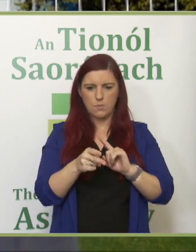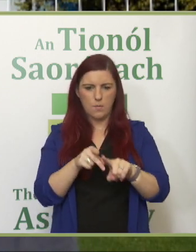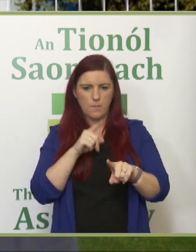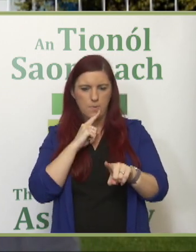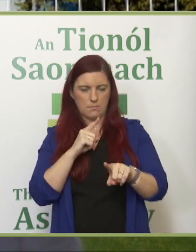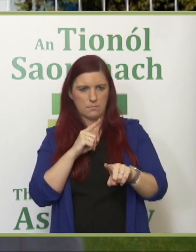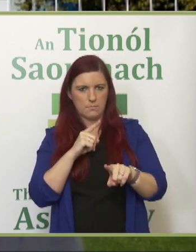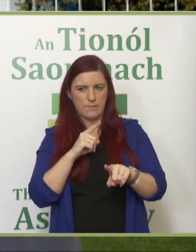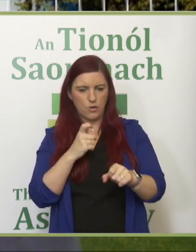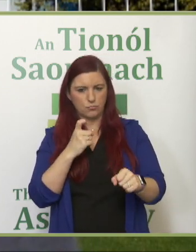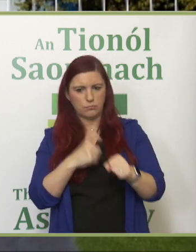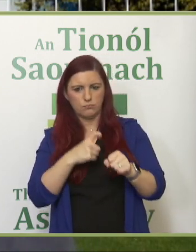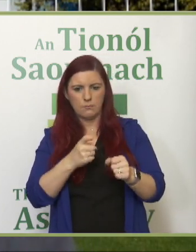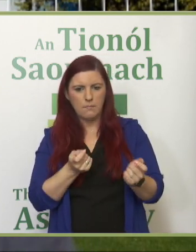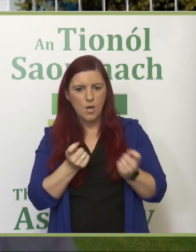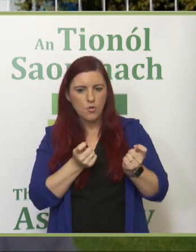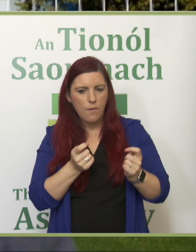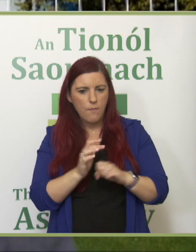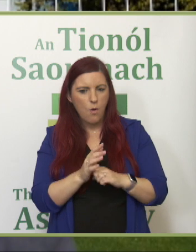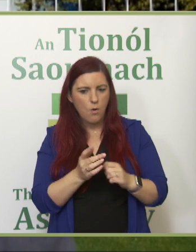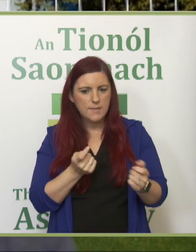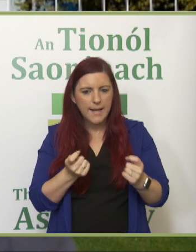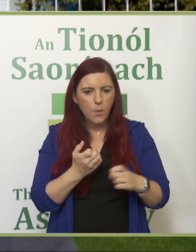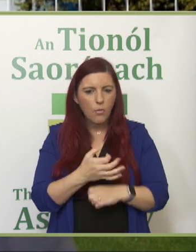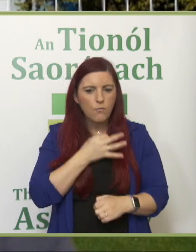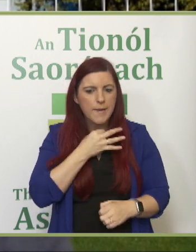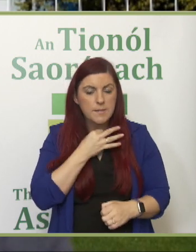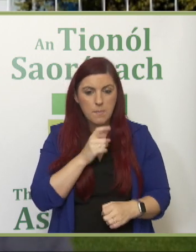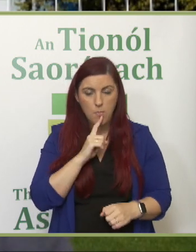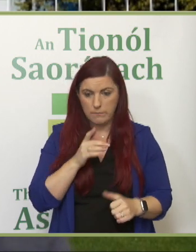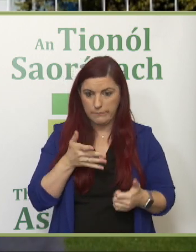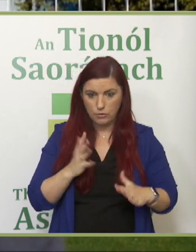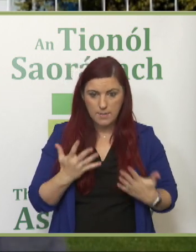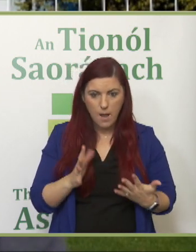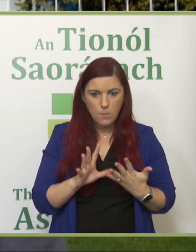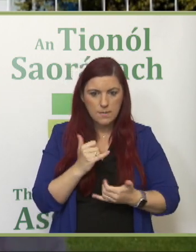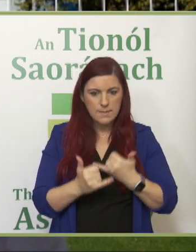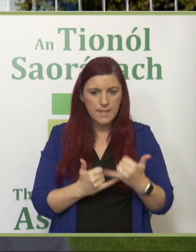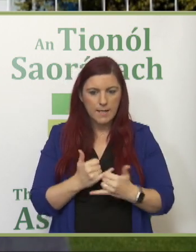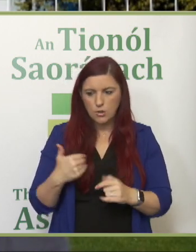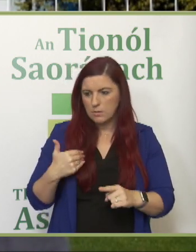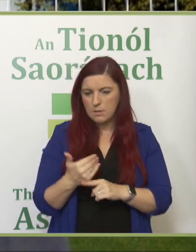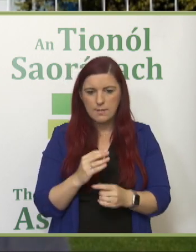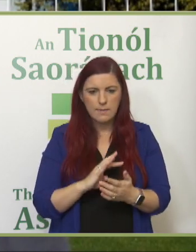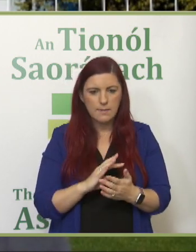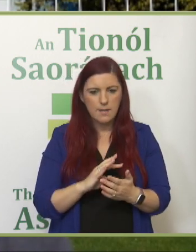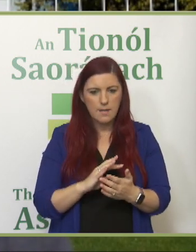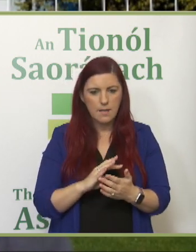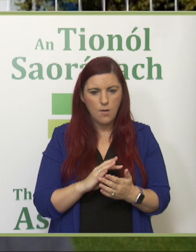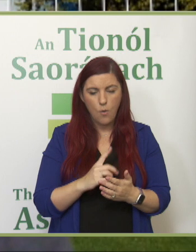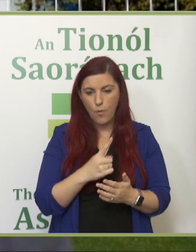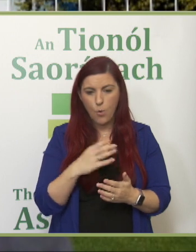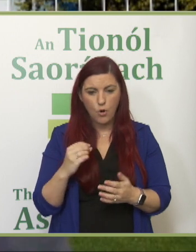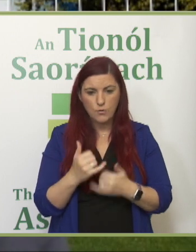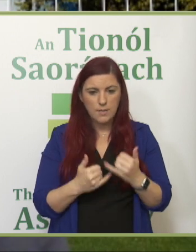deal with risks. And we have now seen over the decades since the 1960s